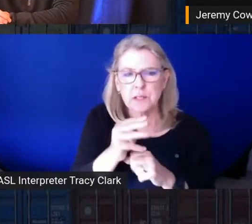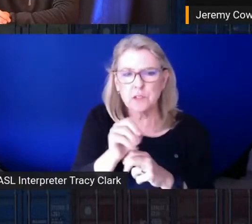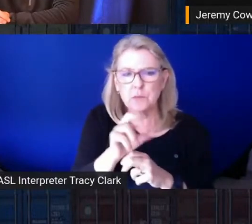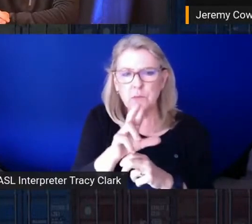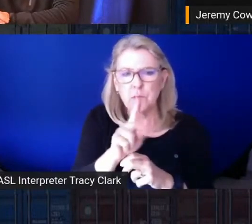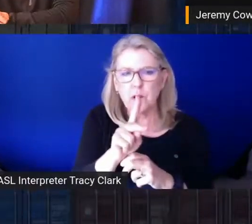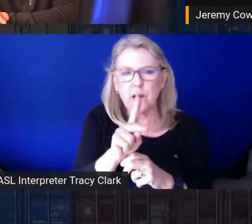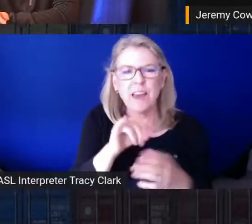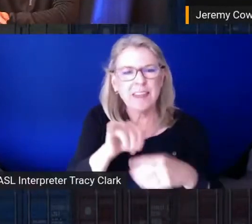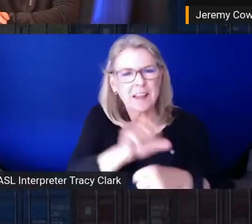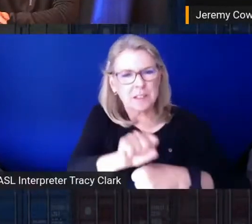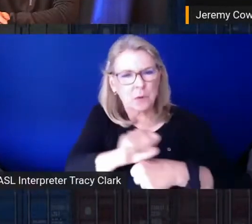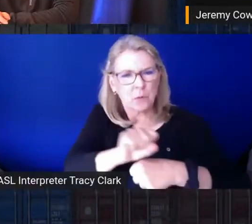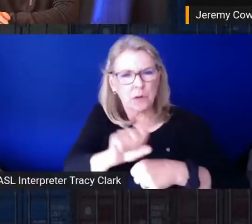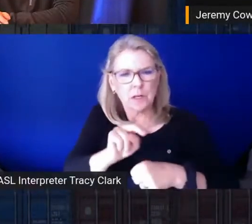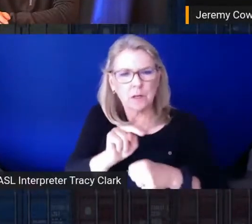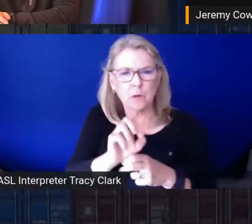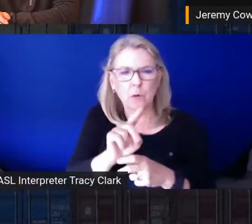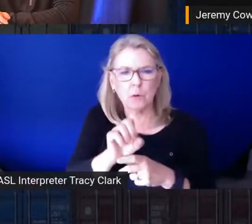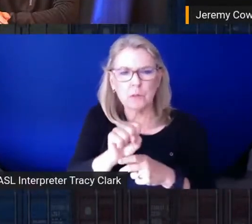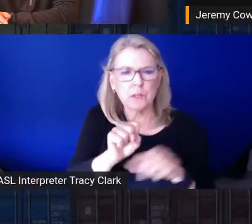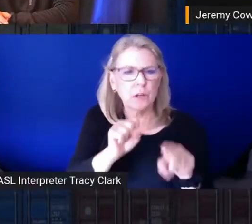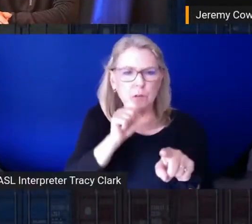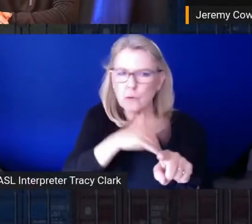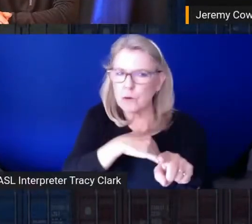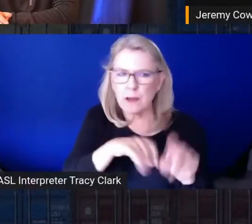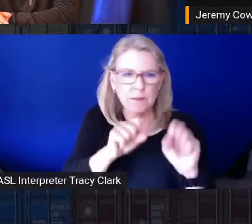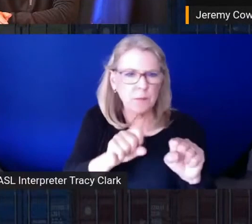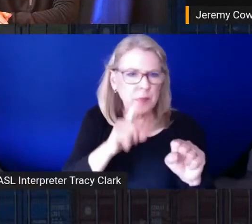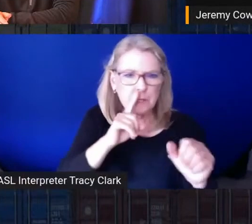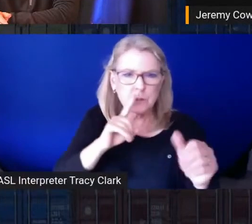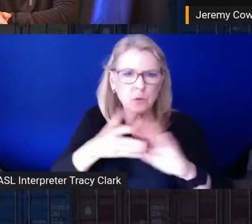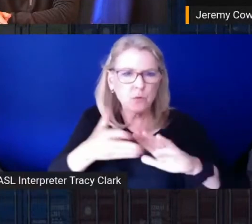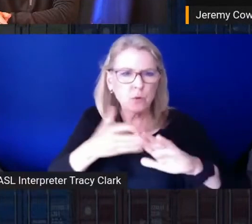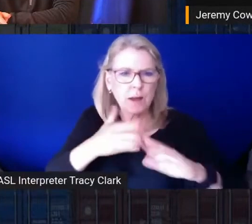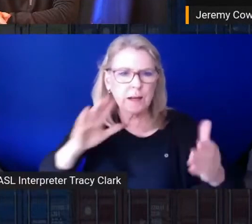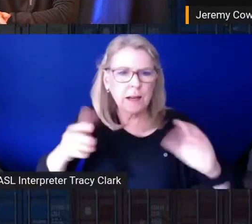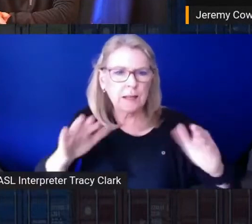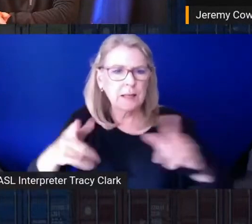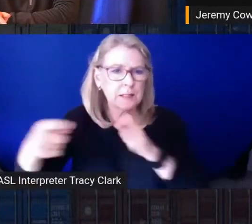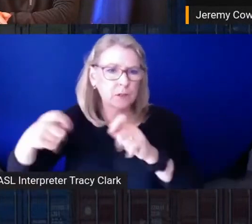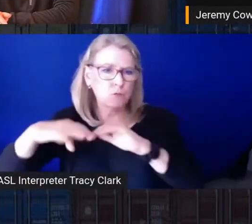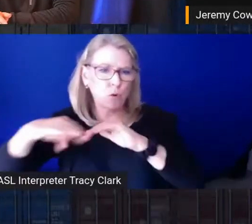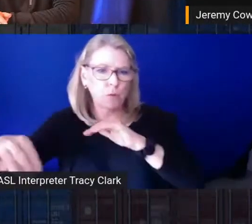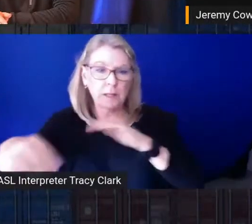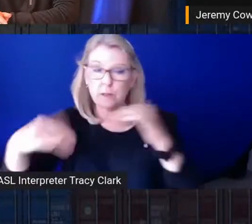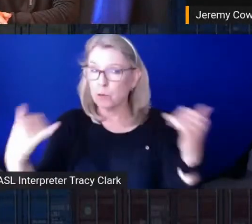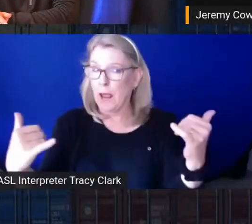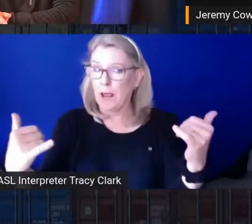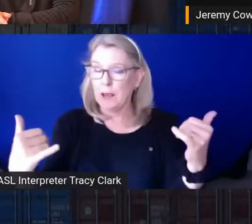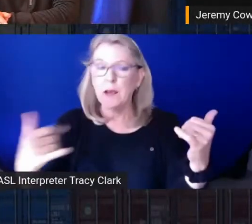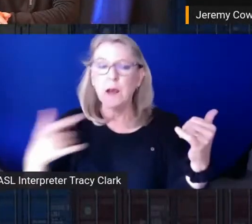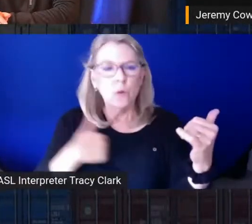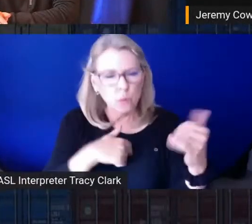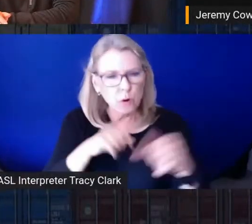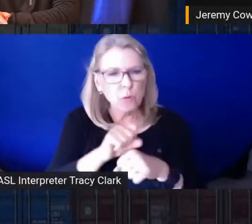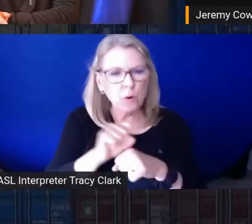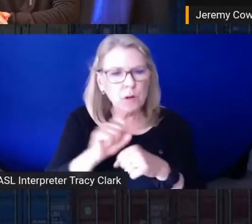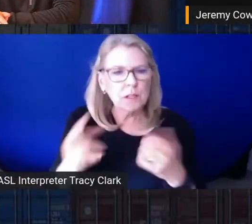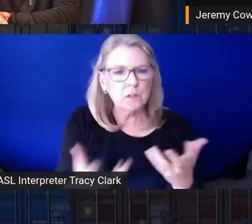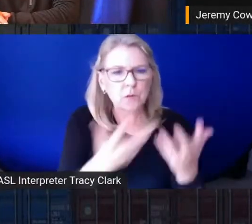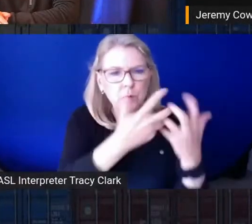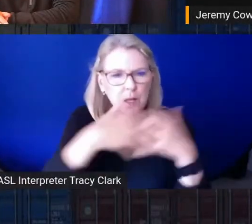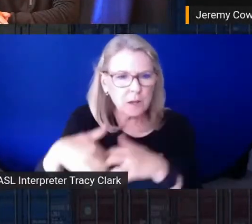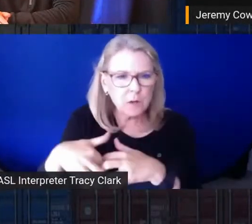that against the control plane today. We have done work to integrate Kubebench